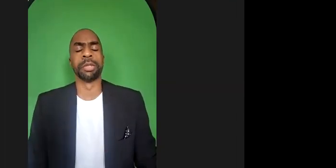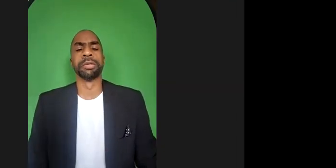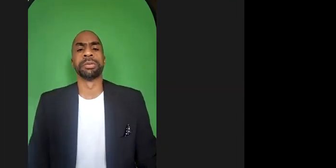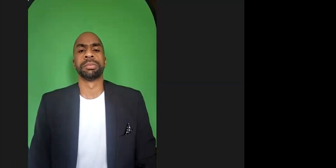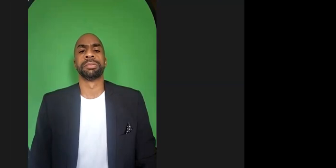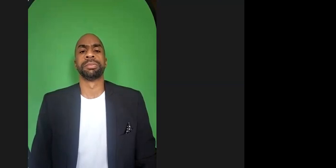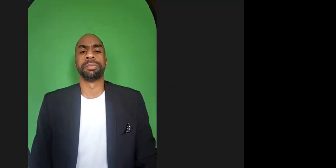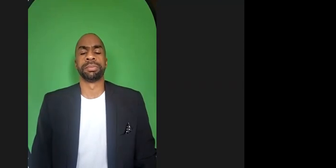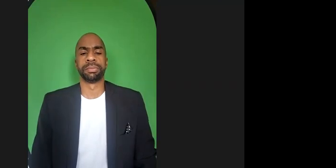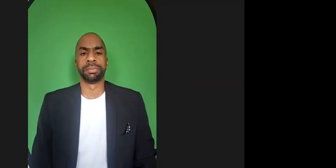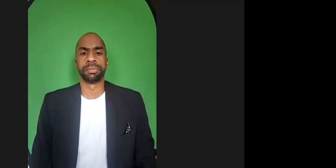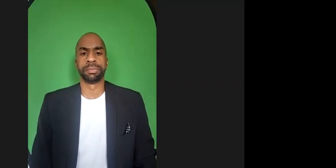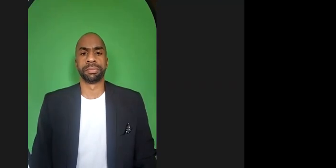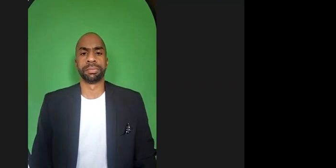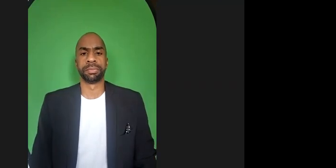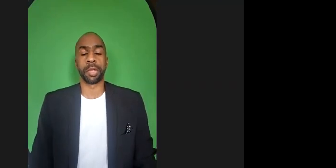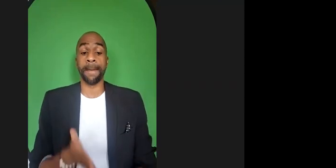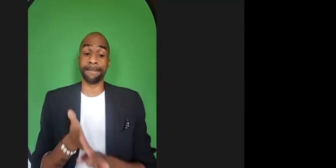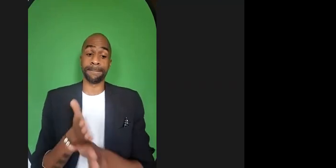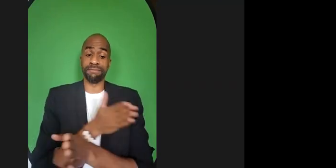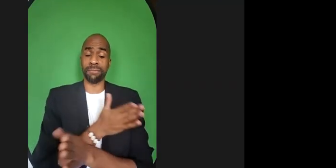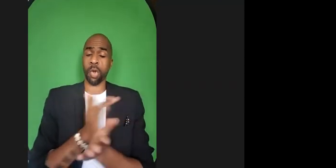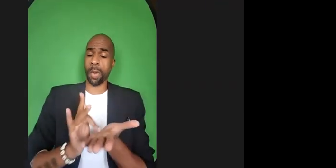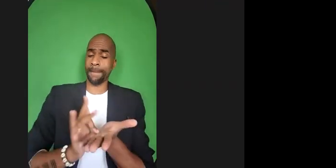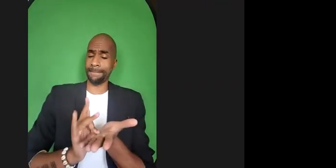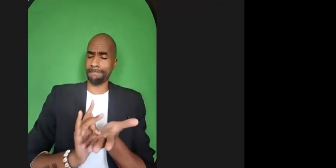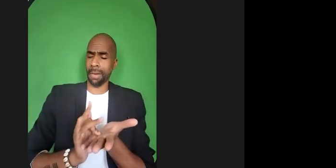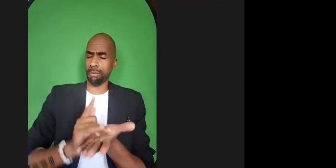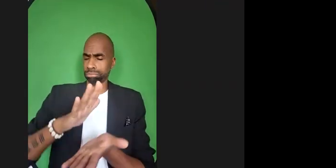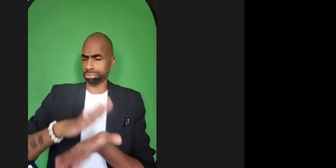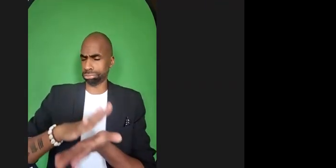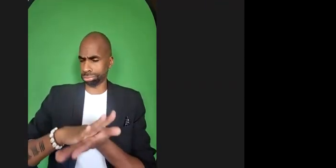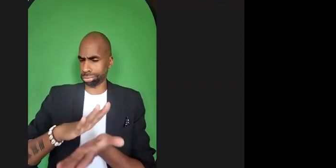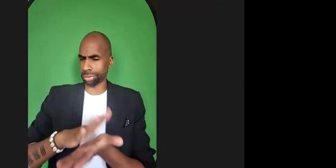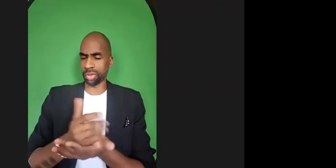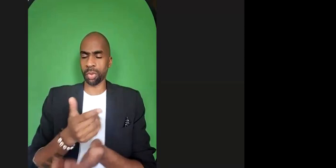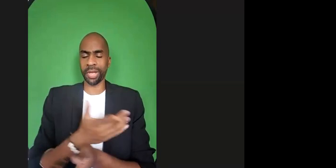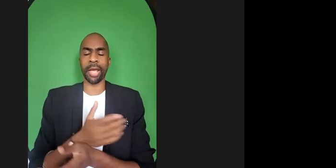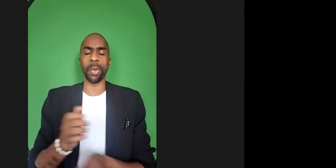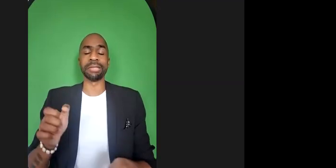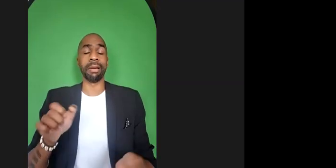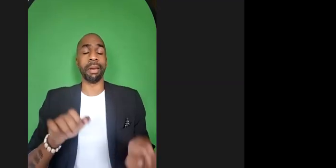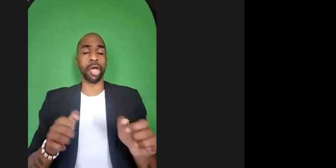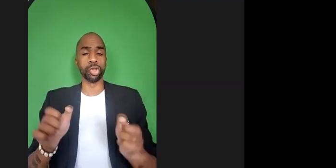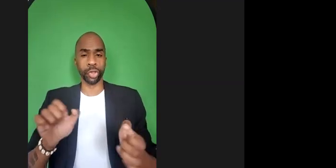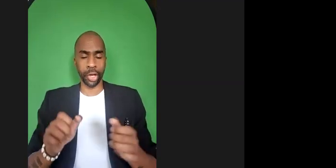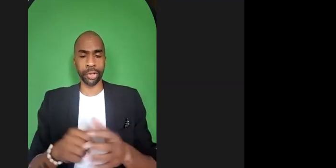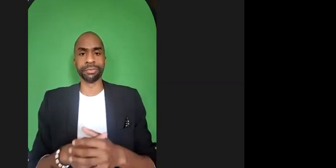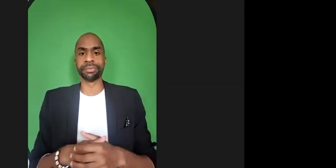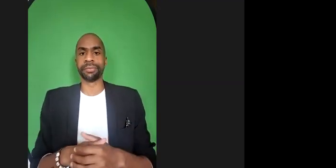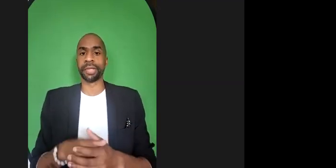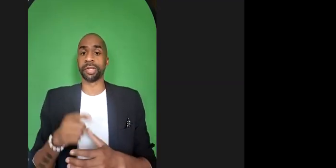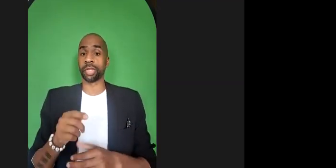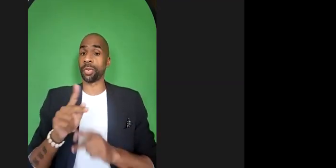as I was thinking, I was an engineer before I went to medical school, and I really enjoy technology, especially we can help people. And these are folks that are becoming more and